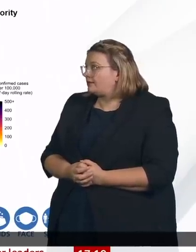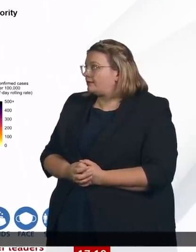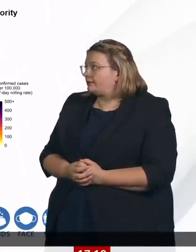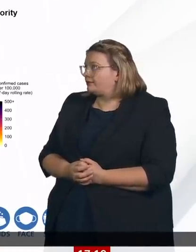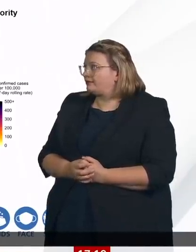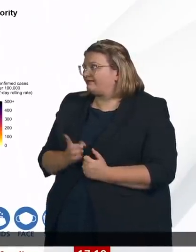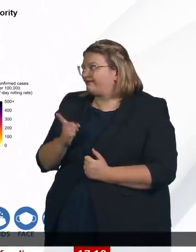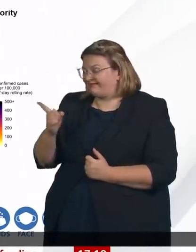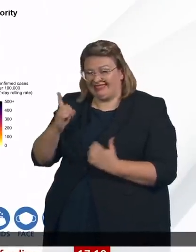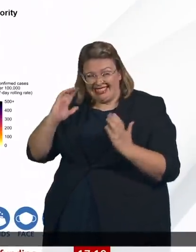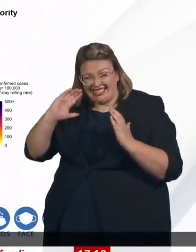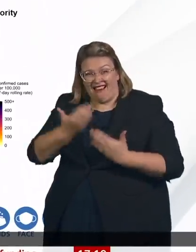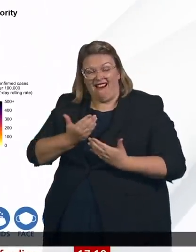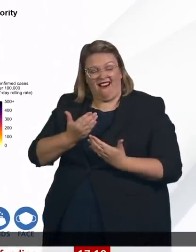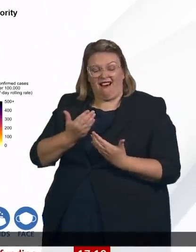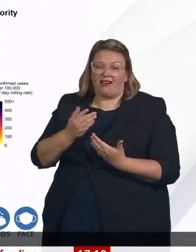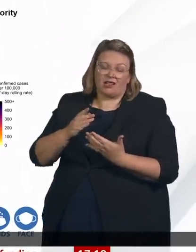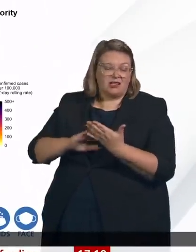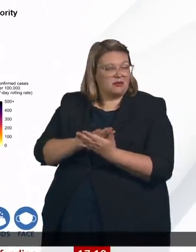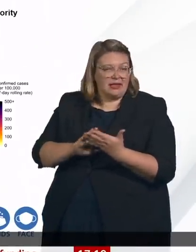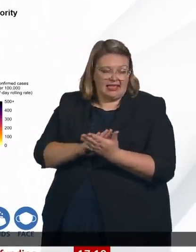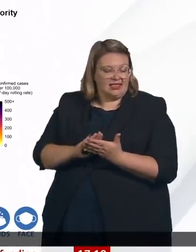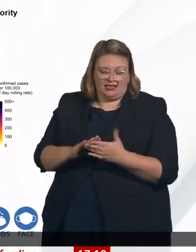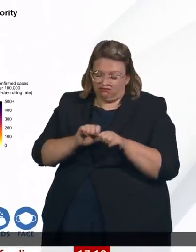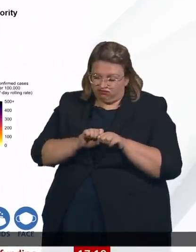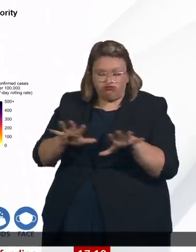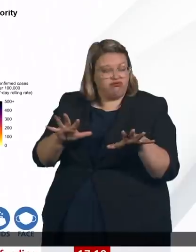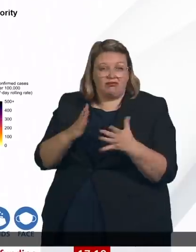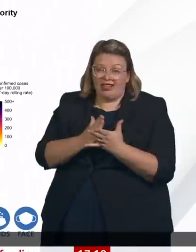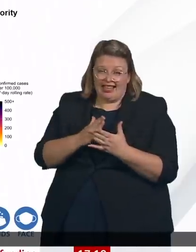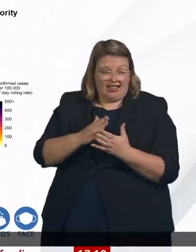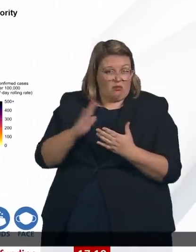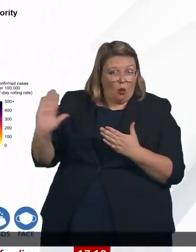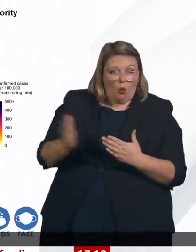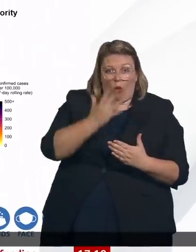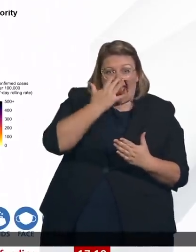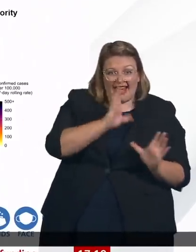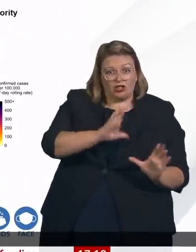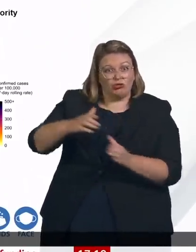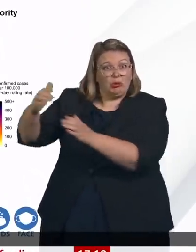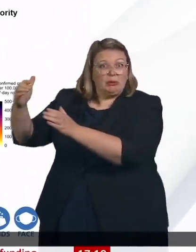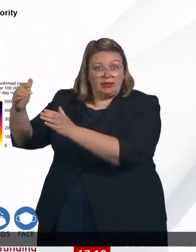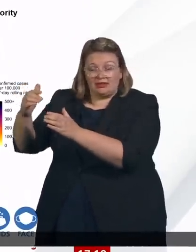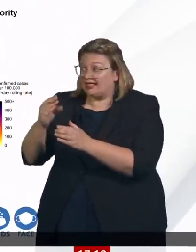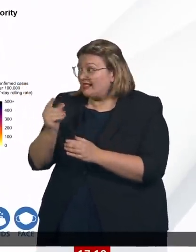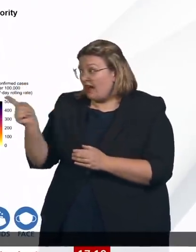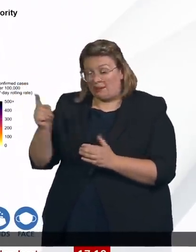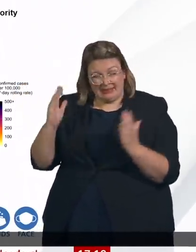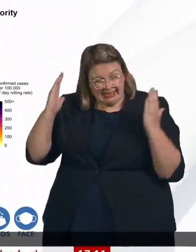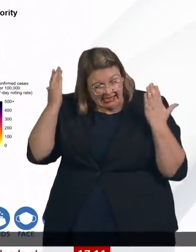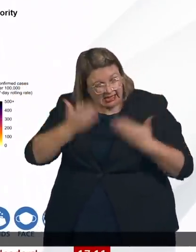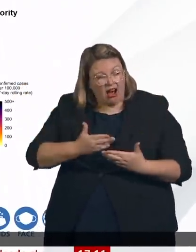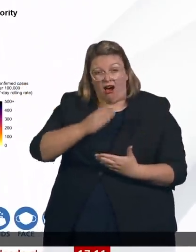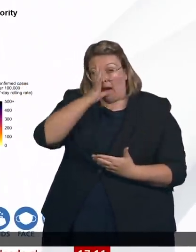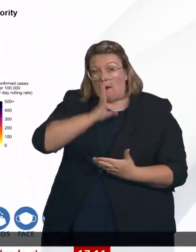areas of heat across pretty much all of the ages, and really extending to some deep purple zones in the older